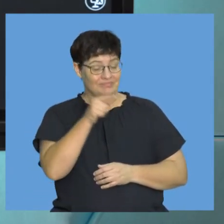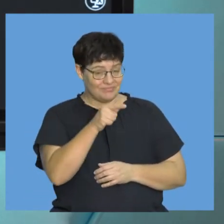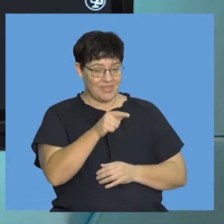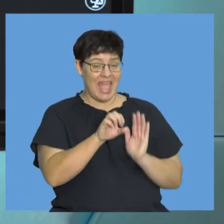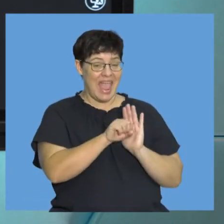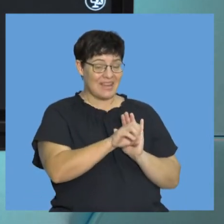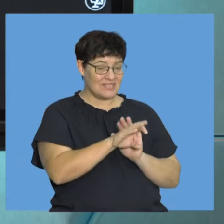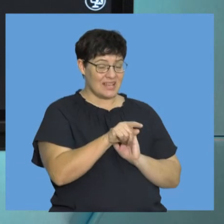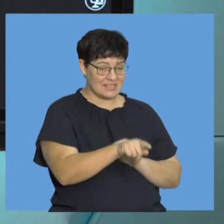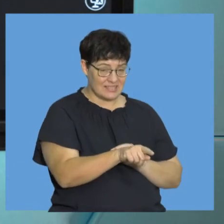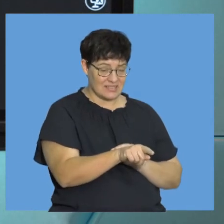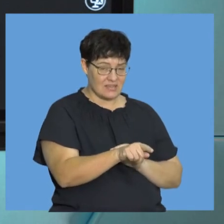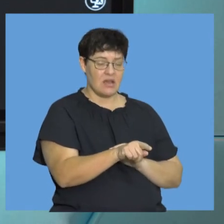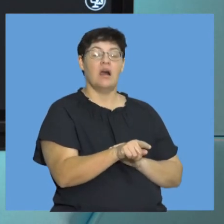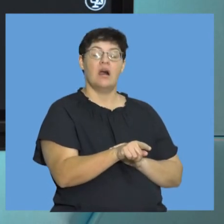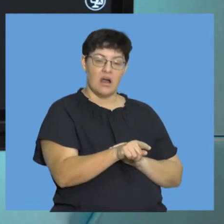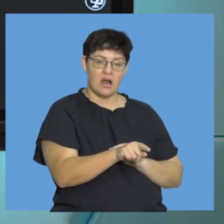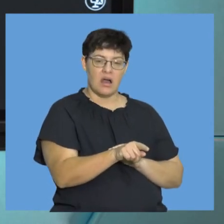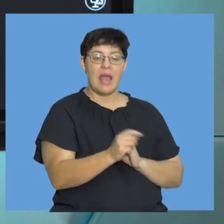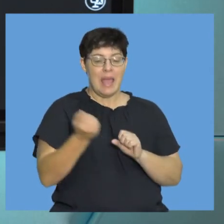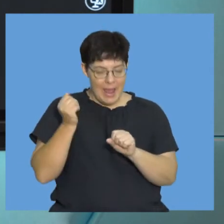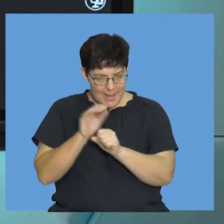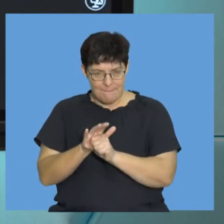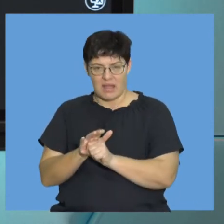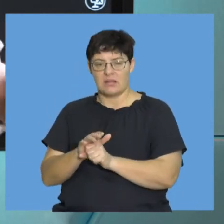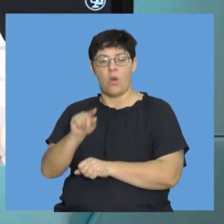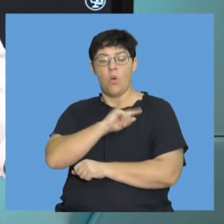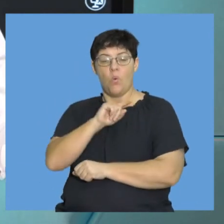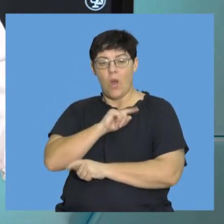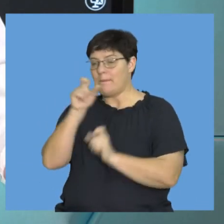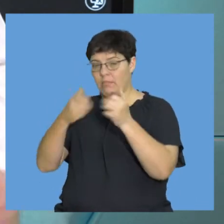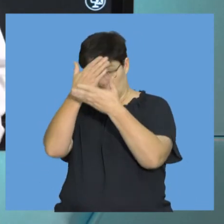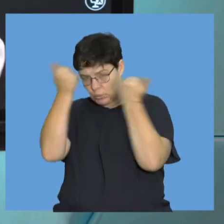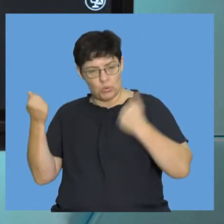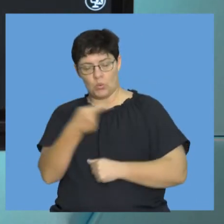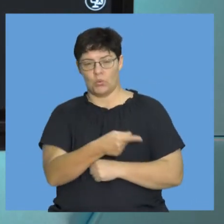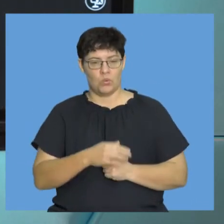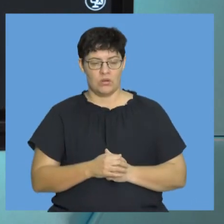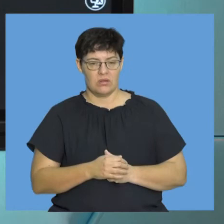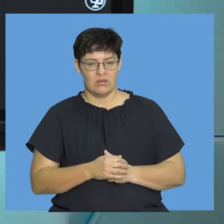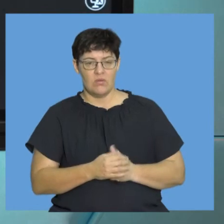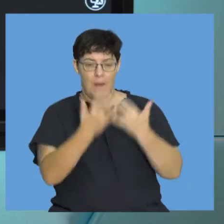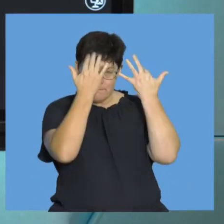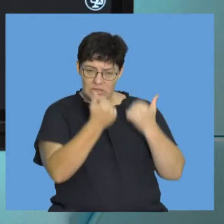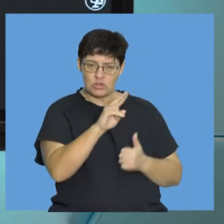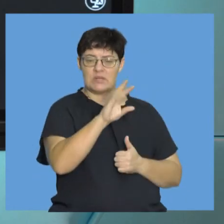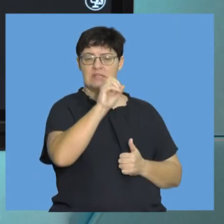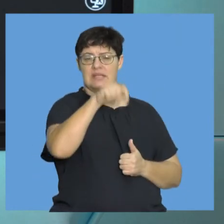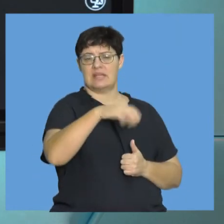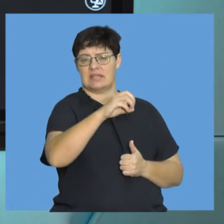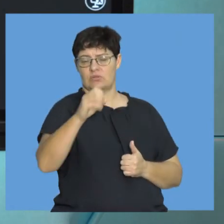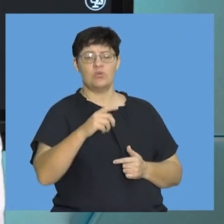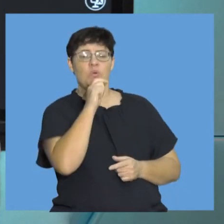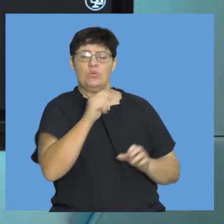instance here, it's going to have a direct impact on your sales. You've budgeted 20,000. Use